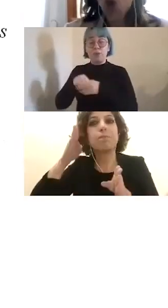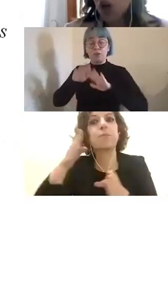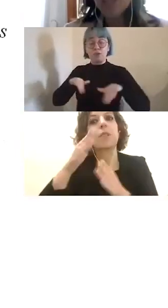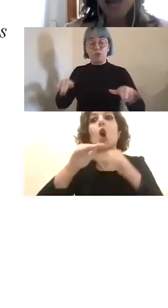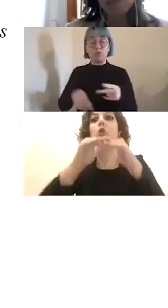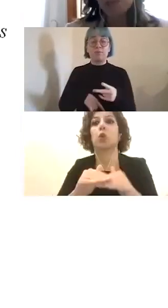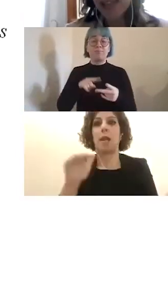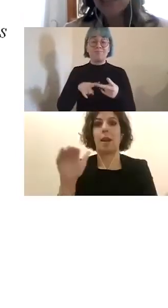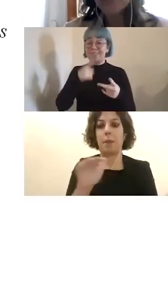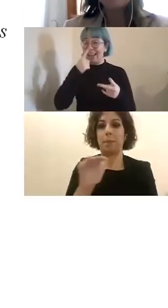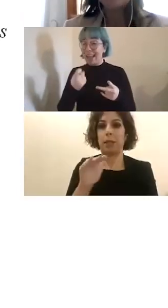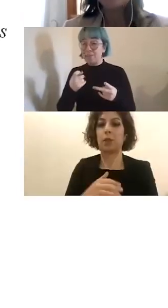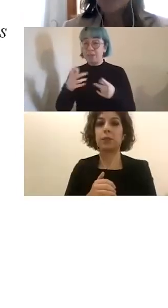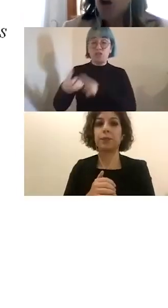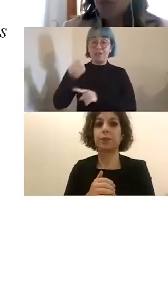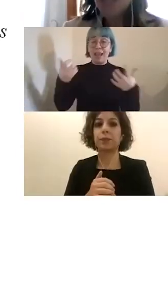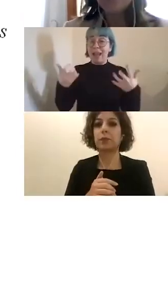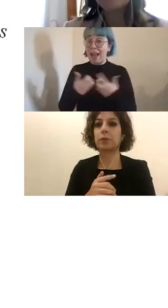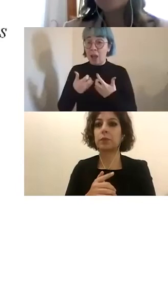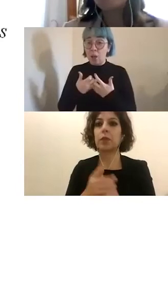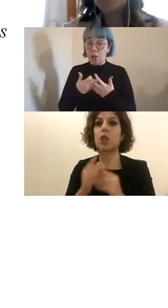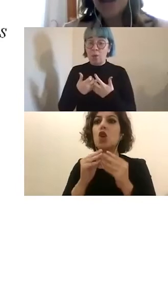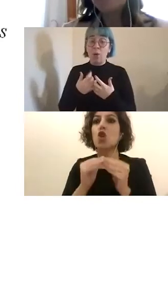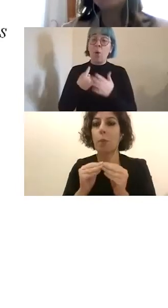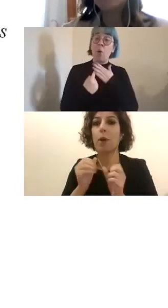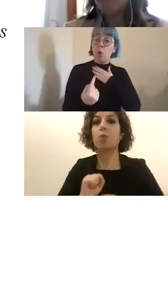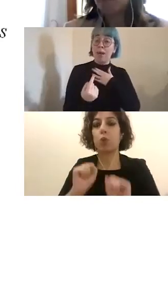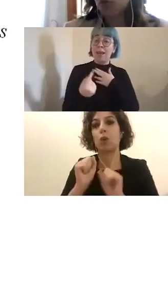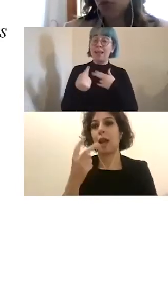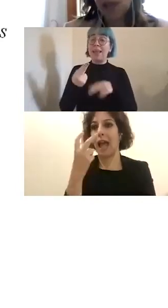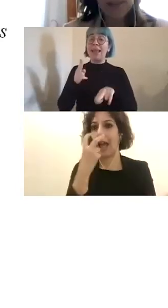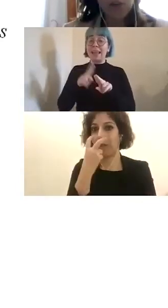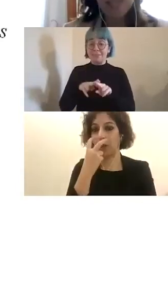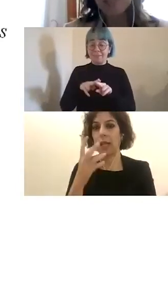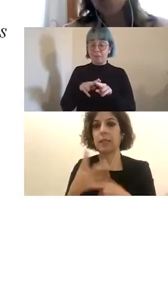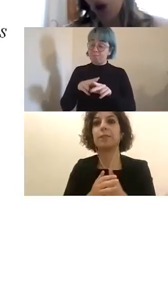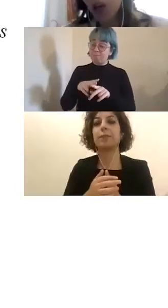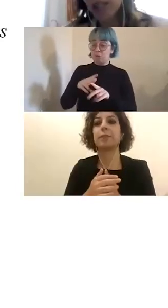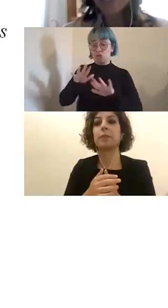This can be achieved only by appointing